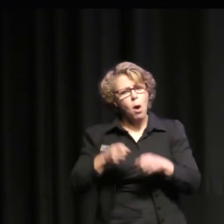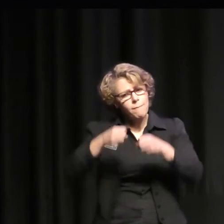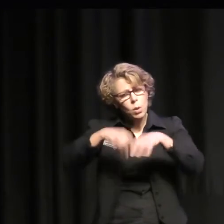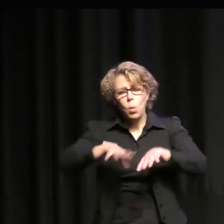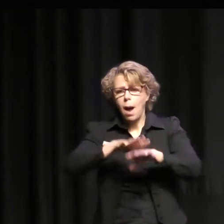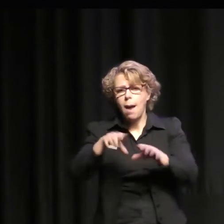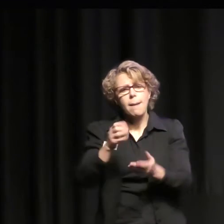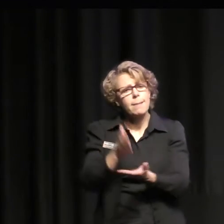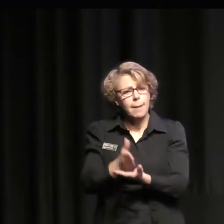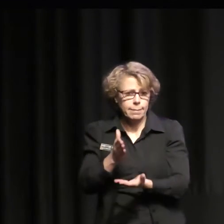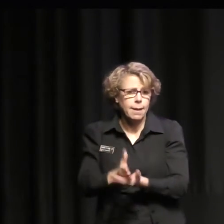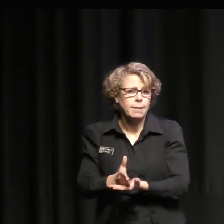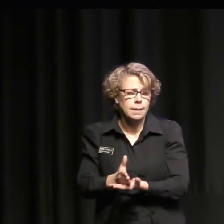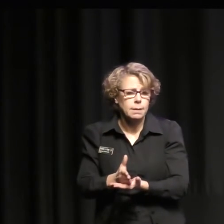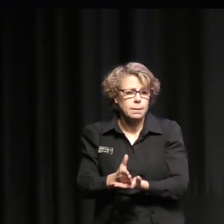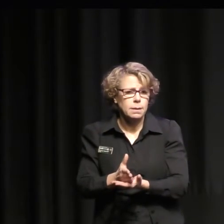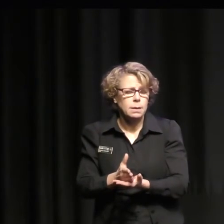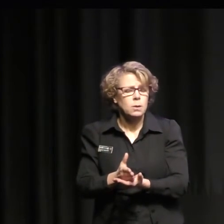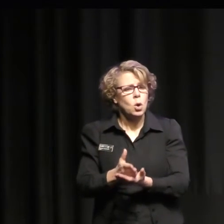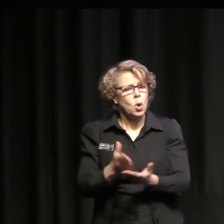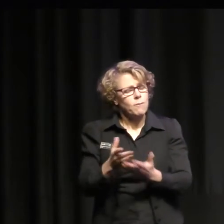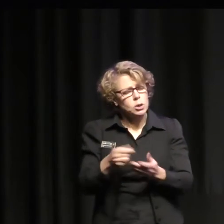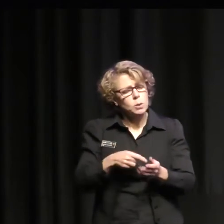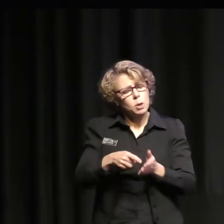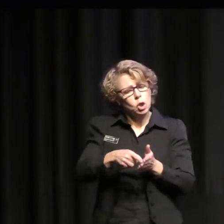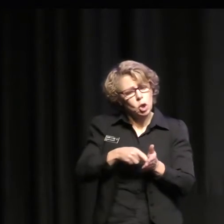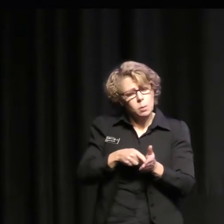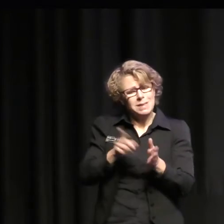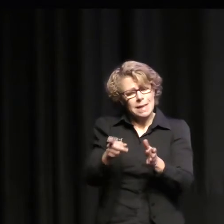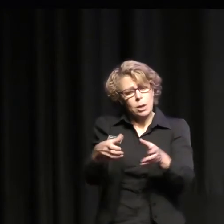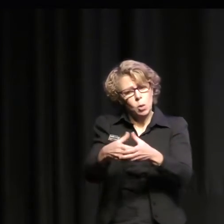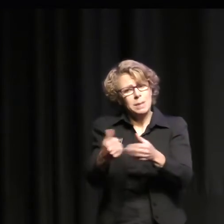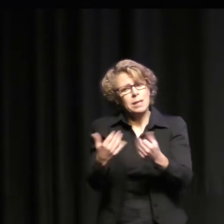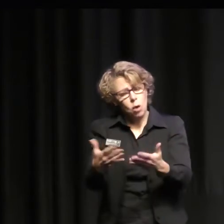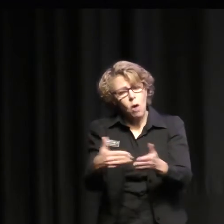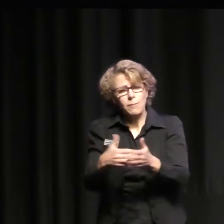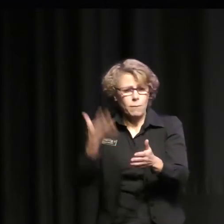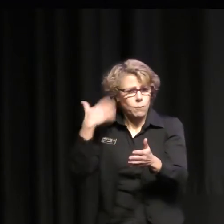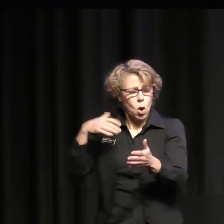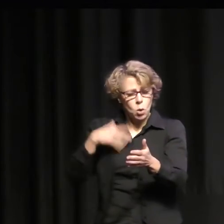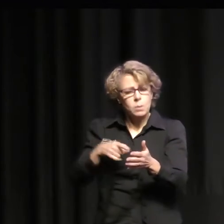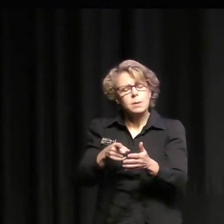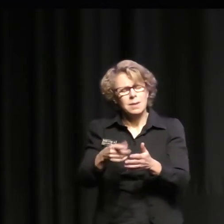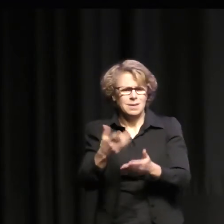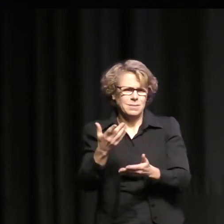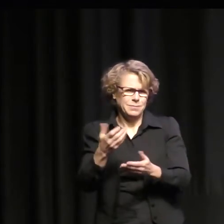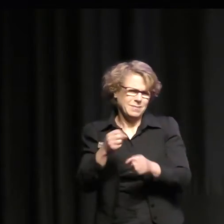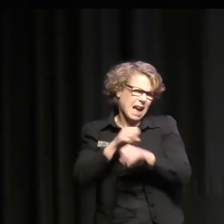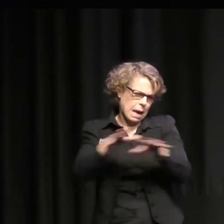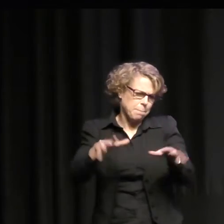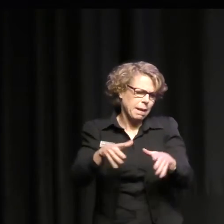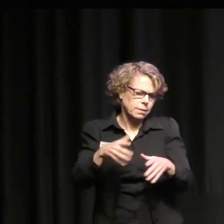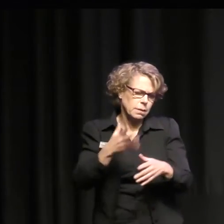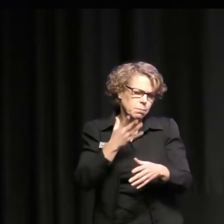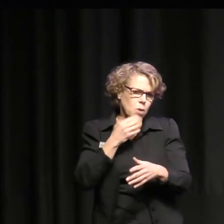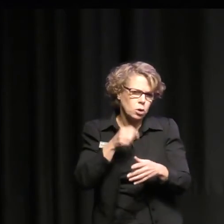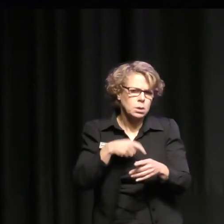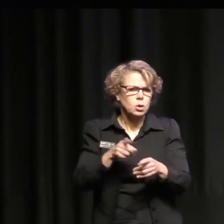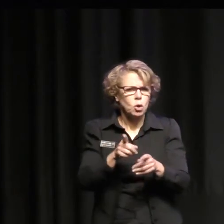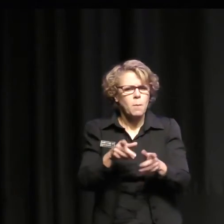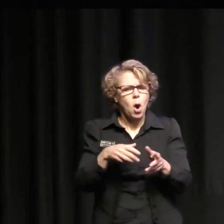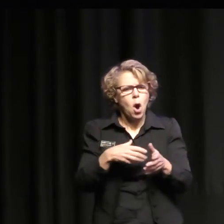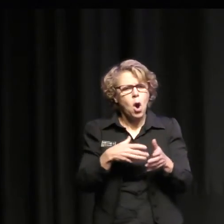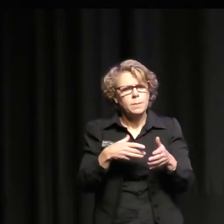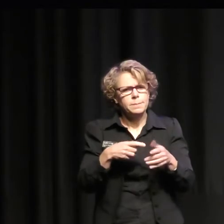what distinguishes this group today from the past, relatively speaking, is that there are blockages